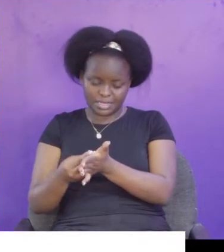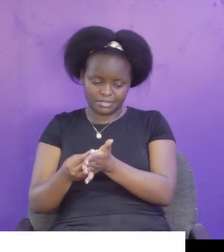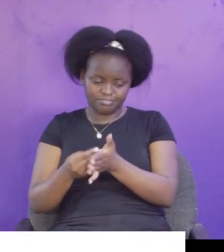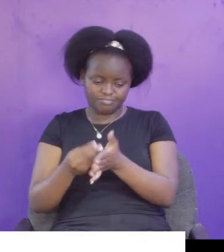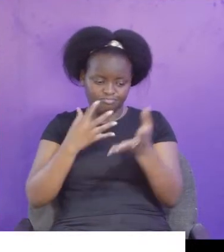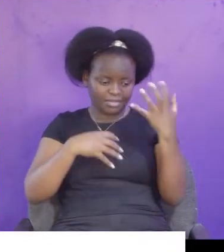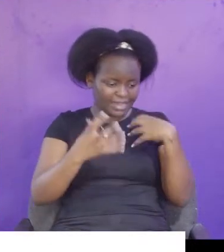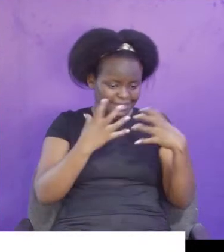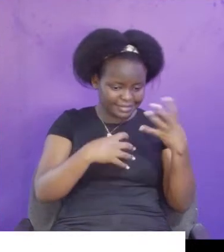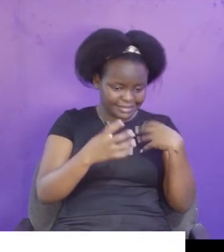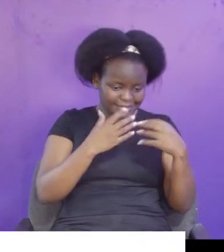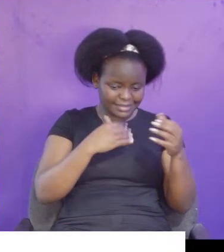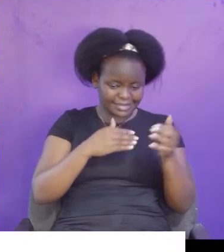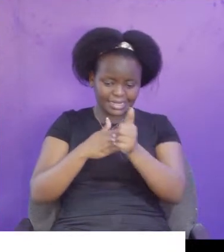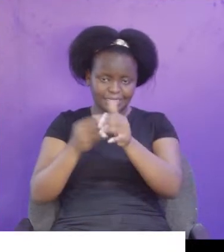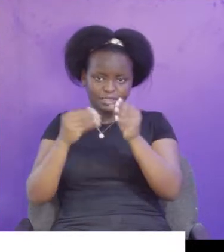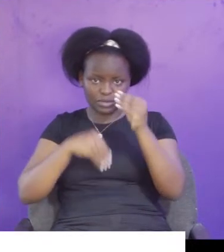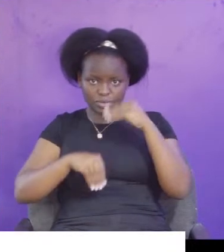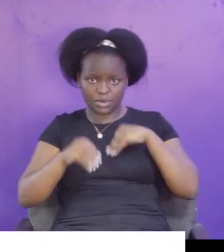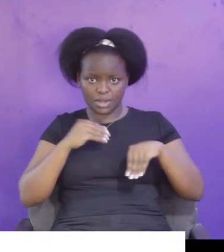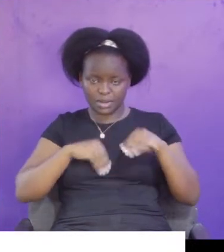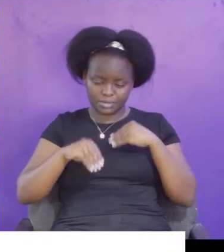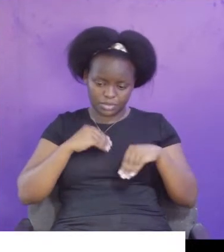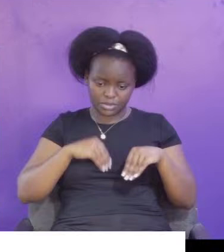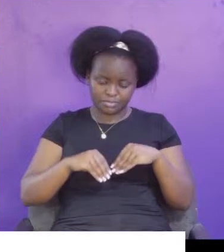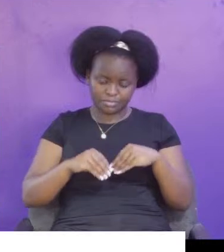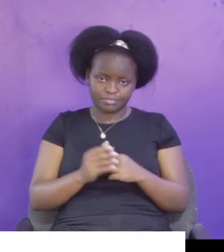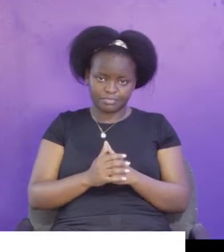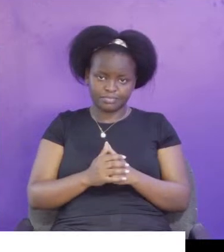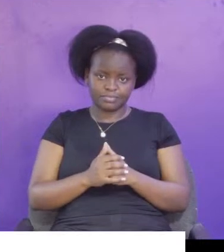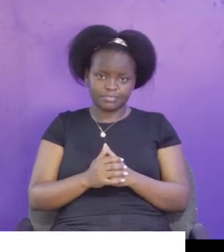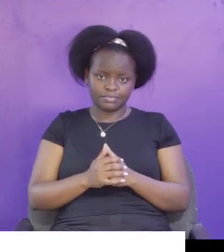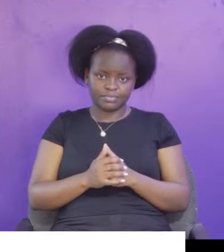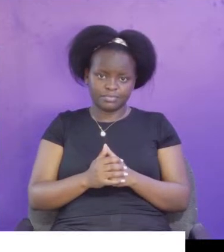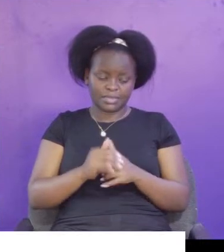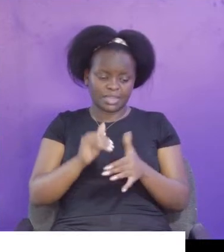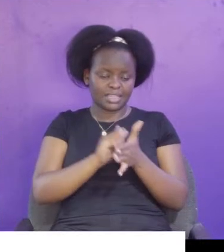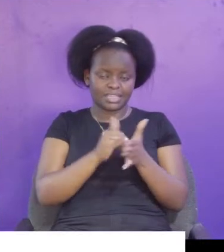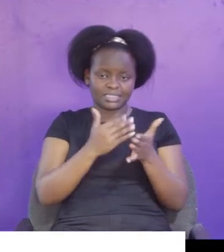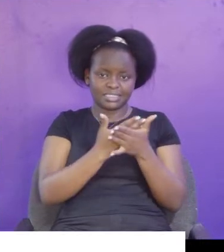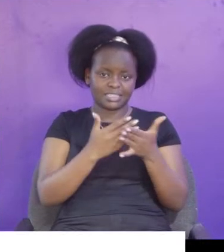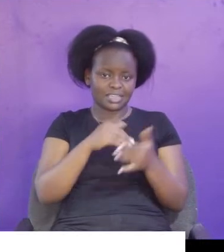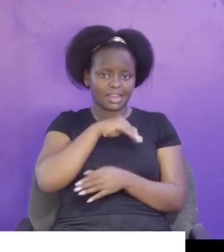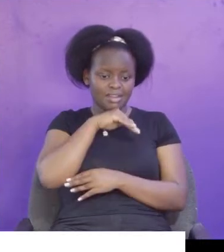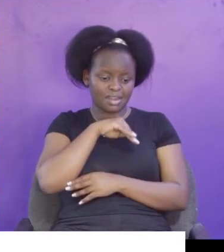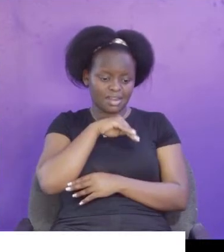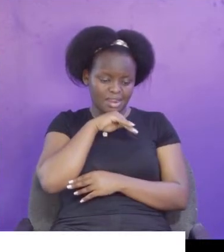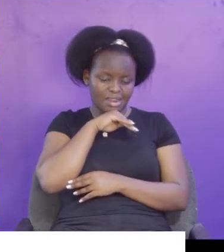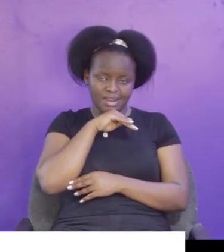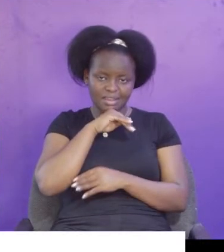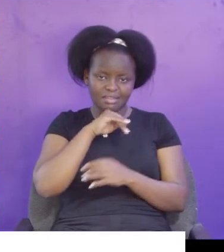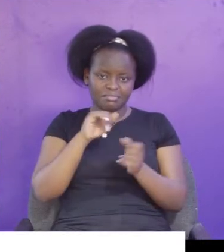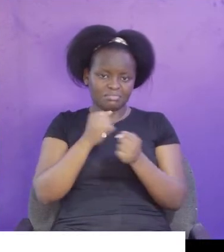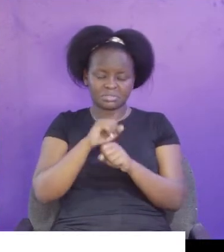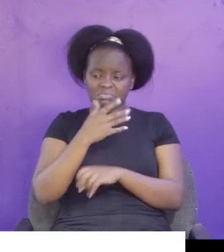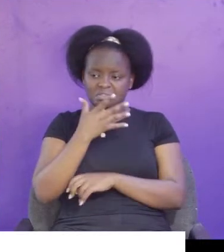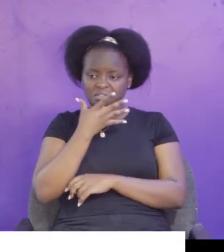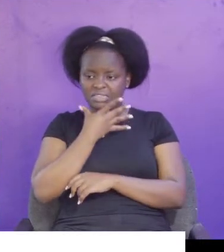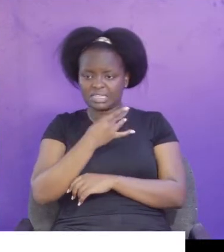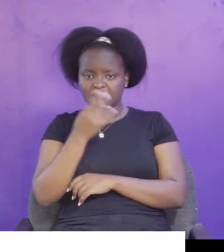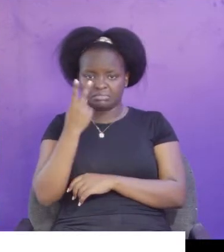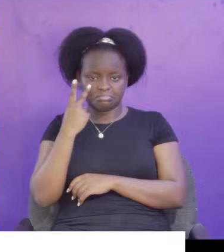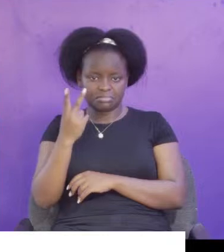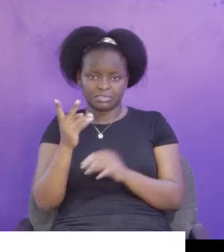to corruption. That's the kind of thing that Raila would not have liked to see.